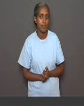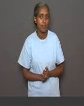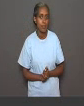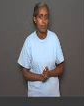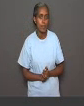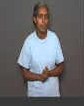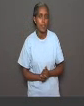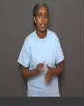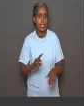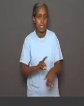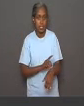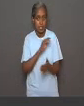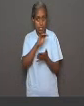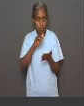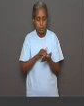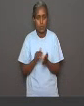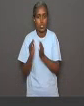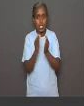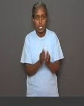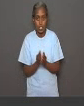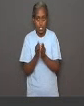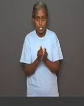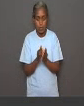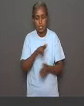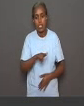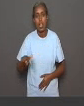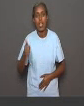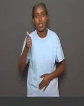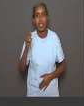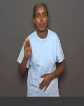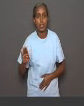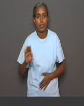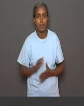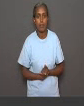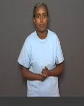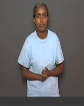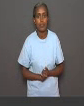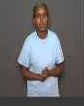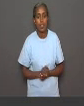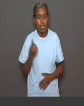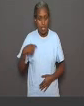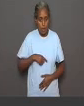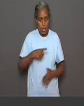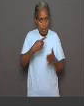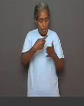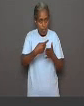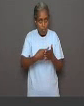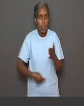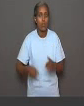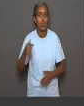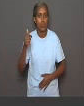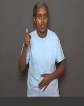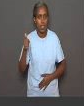The distance between the ships, line AB, is our value of